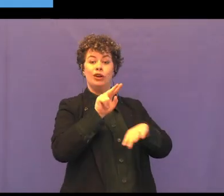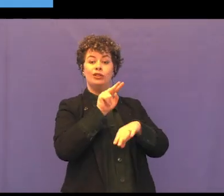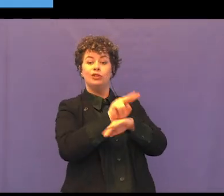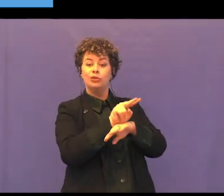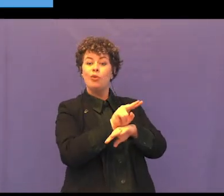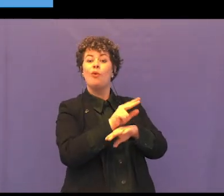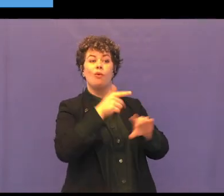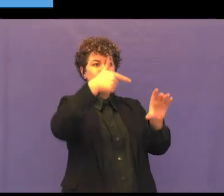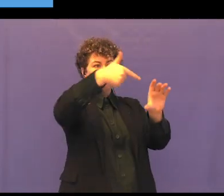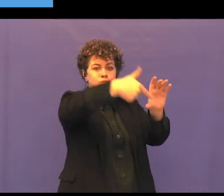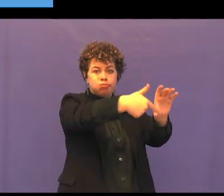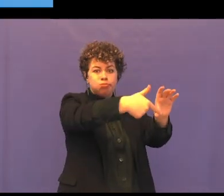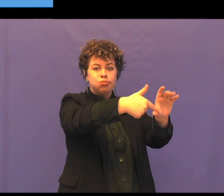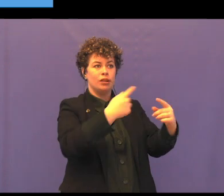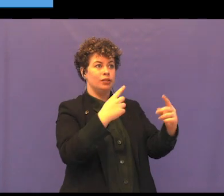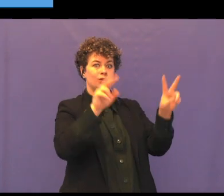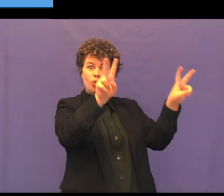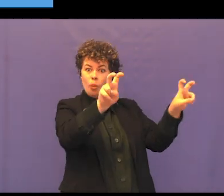play?